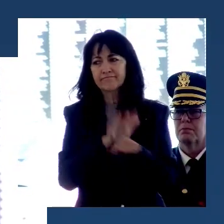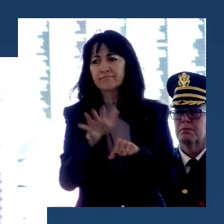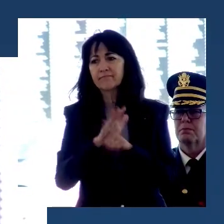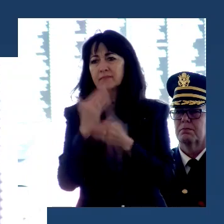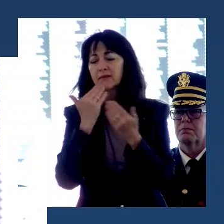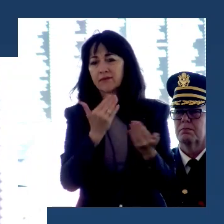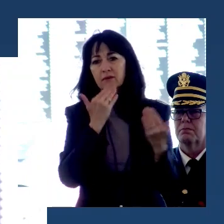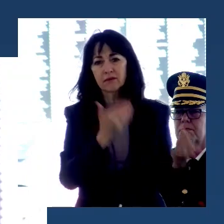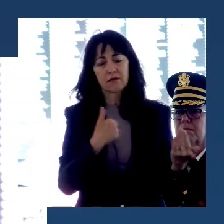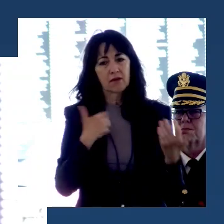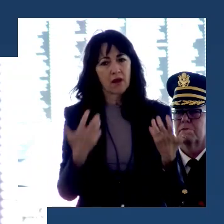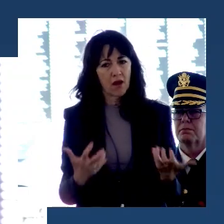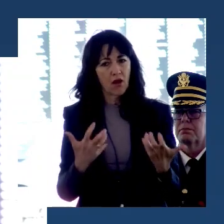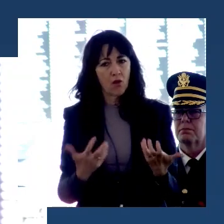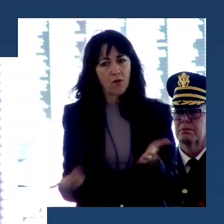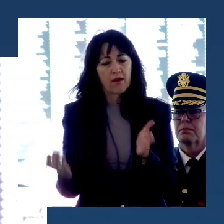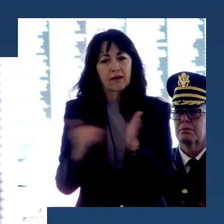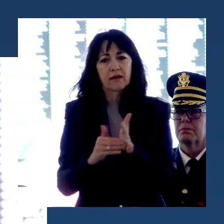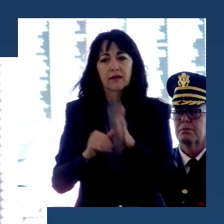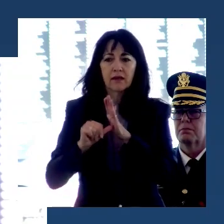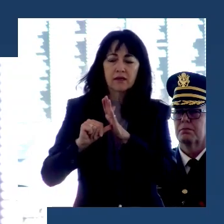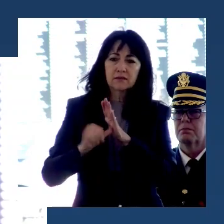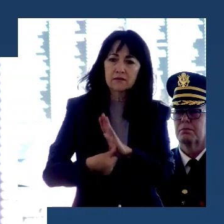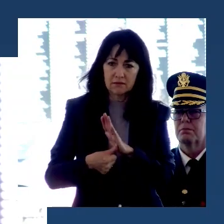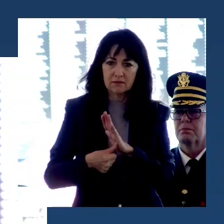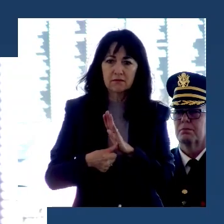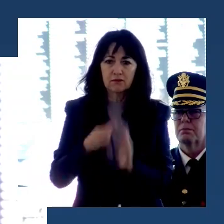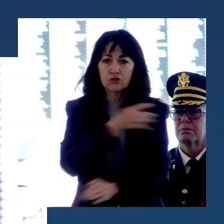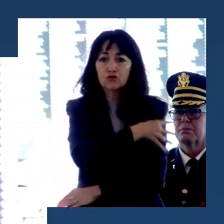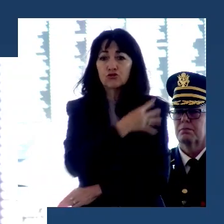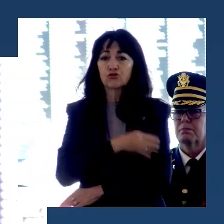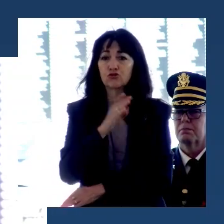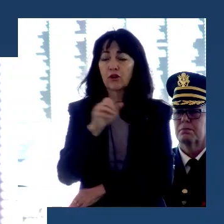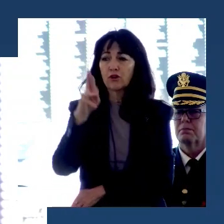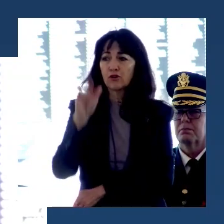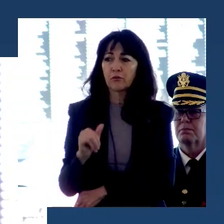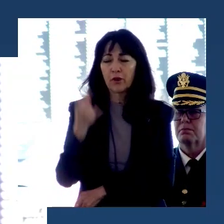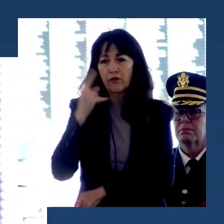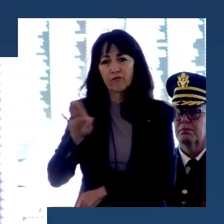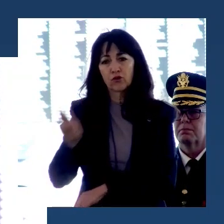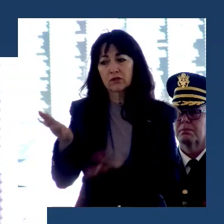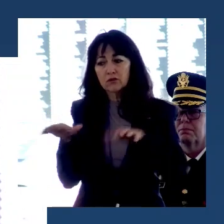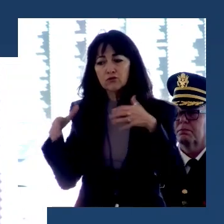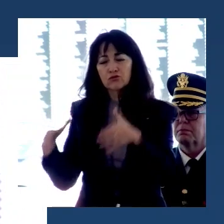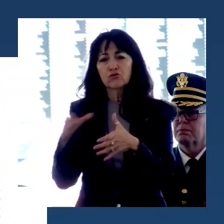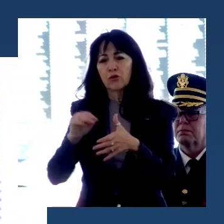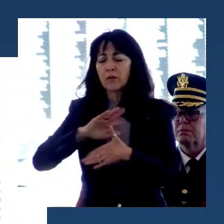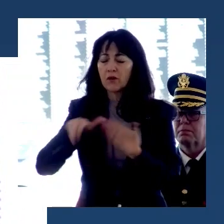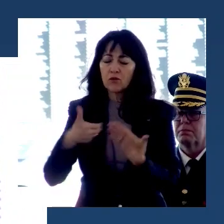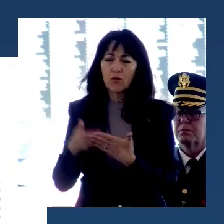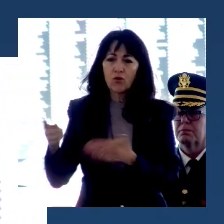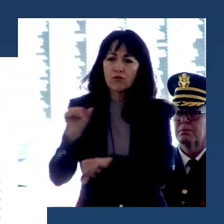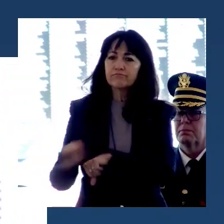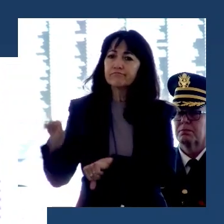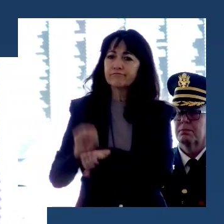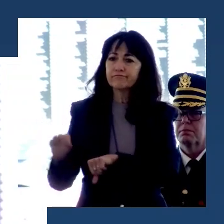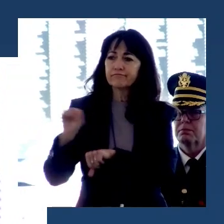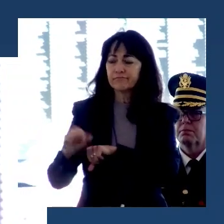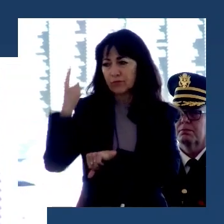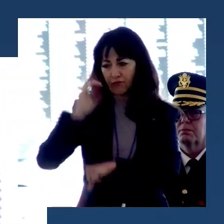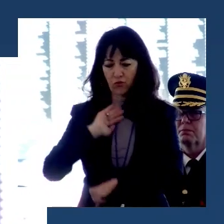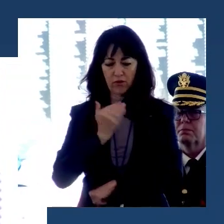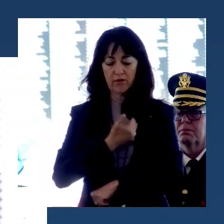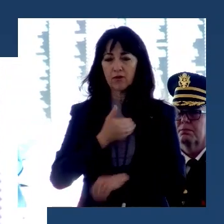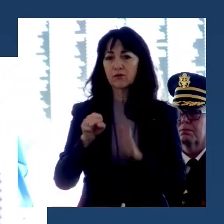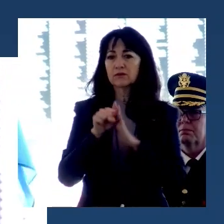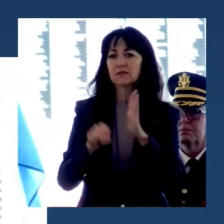thank General Berry and his troop today for all that they did and do for our state. Please help me welcome them.